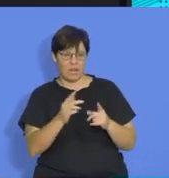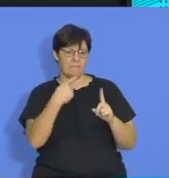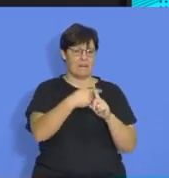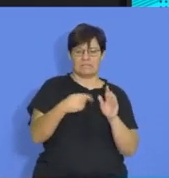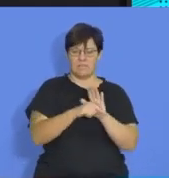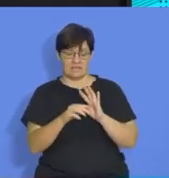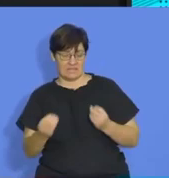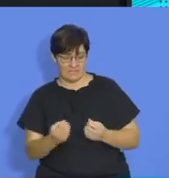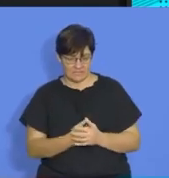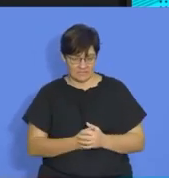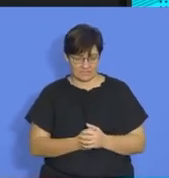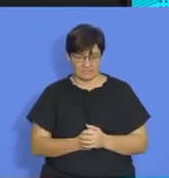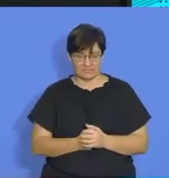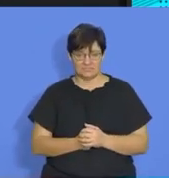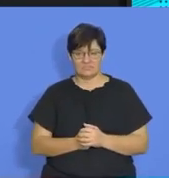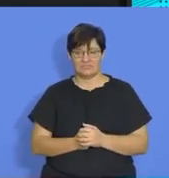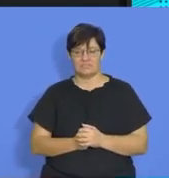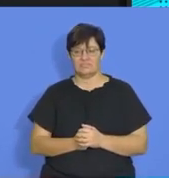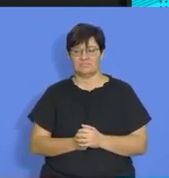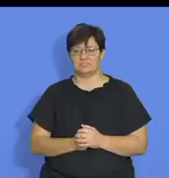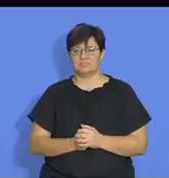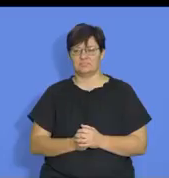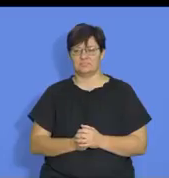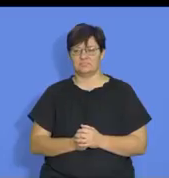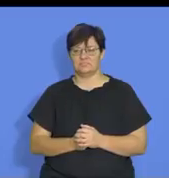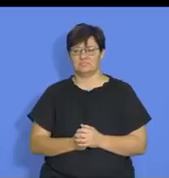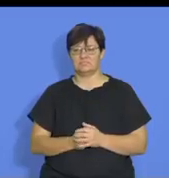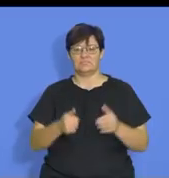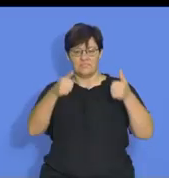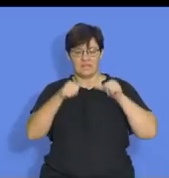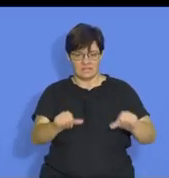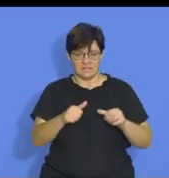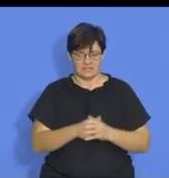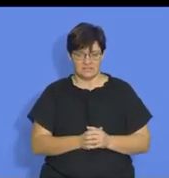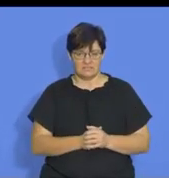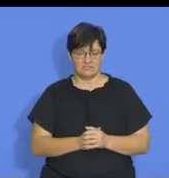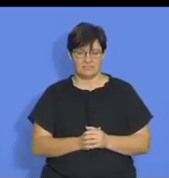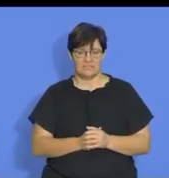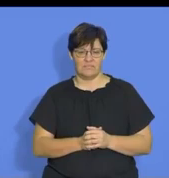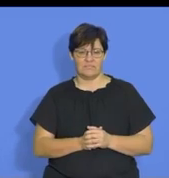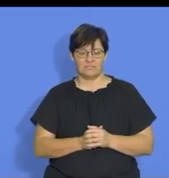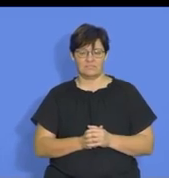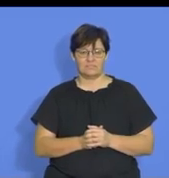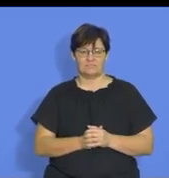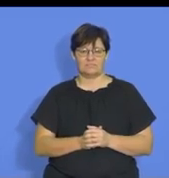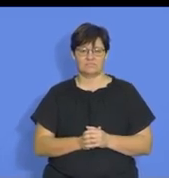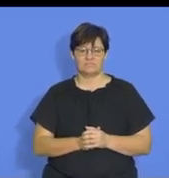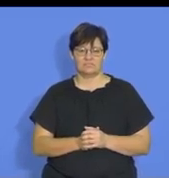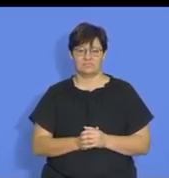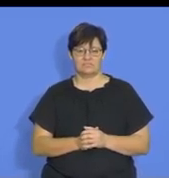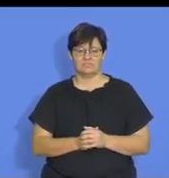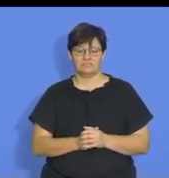up your plus and minus signs. Okay, right, let's move on to our next transaction. So the